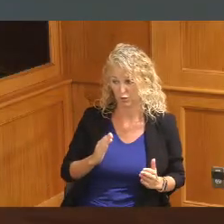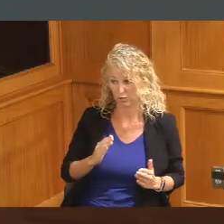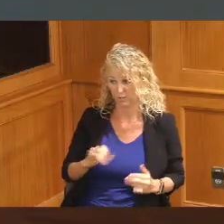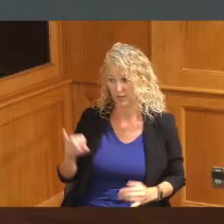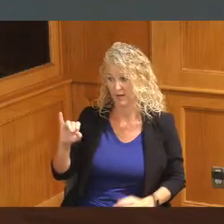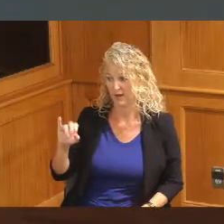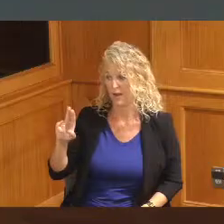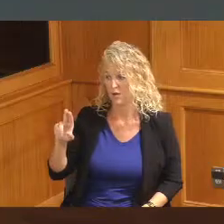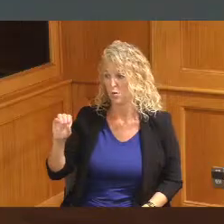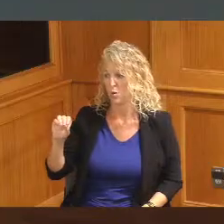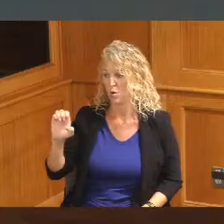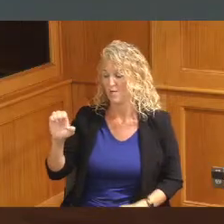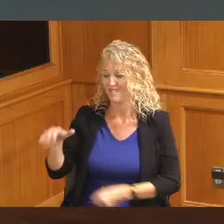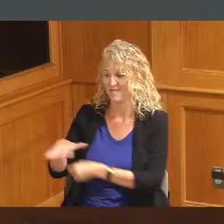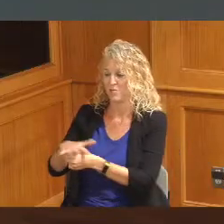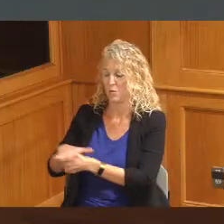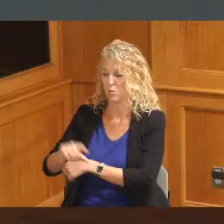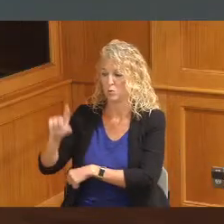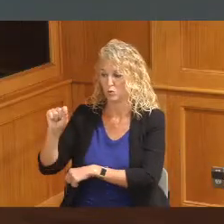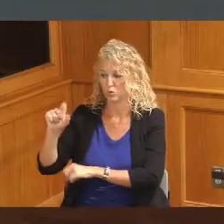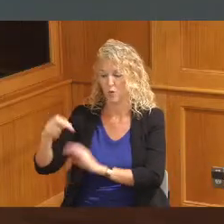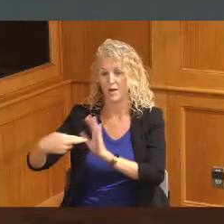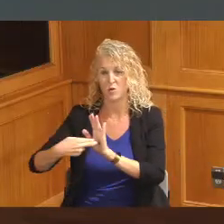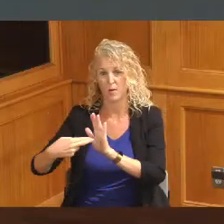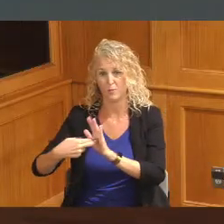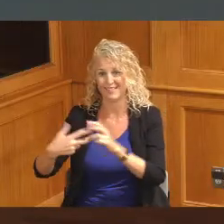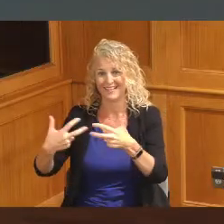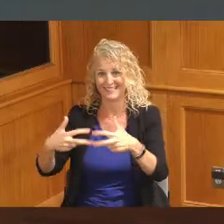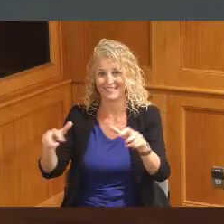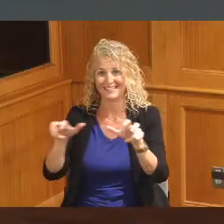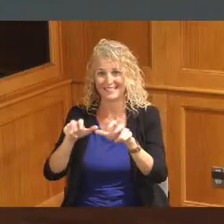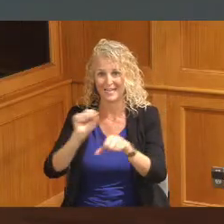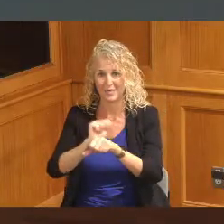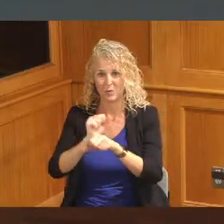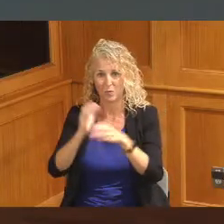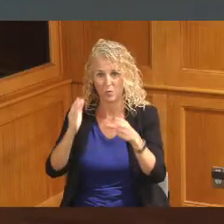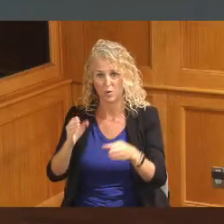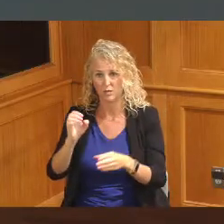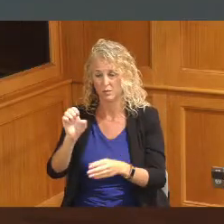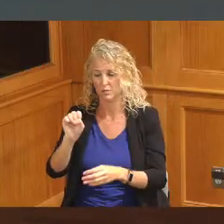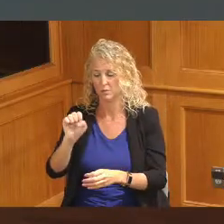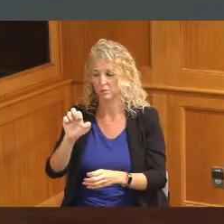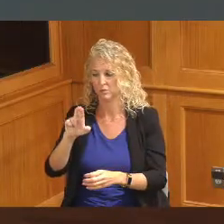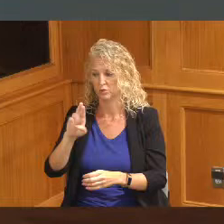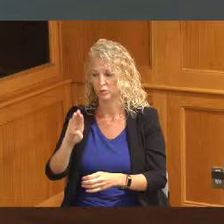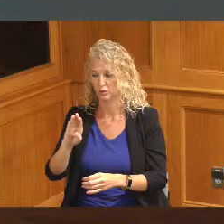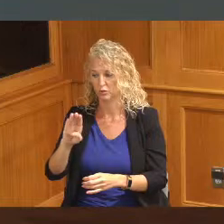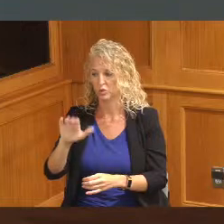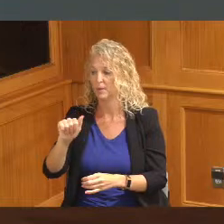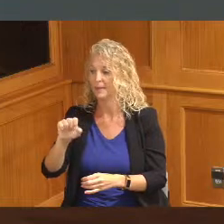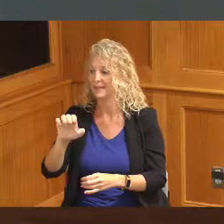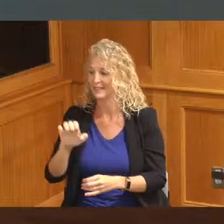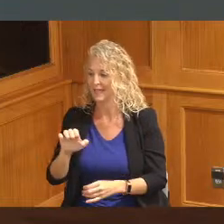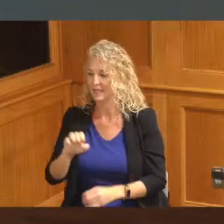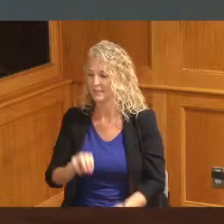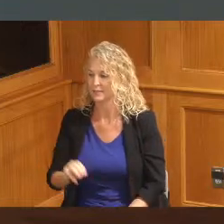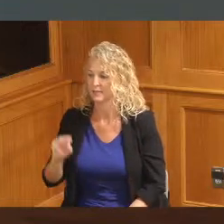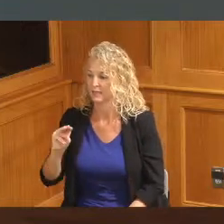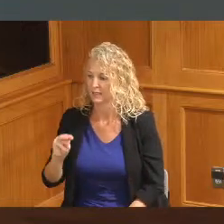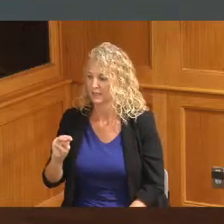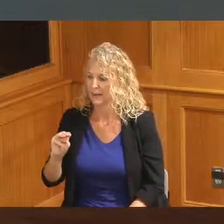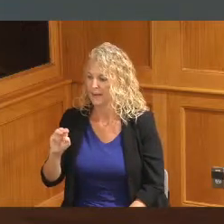and IUOE Local 20, representing the stadium trades, in SERB case 2024 MED